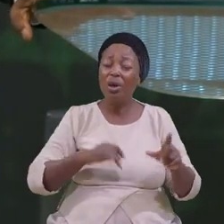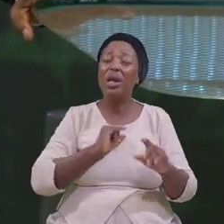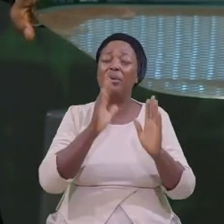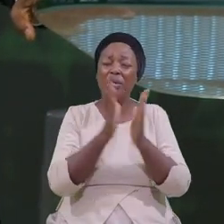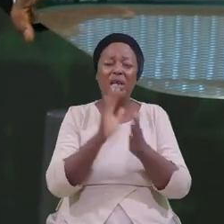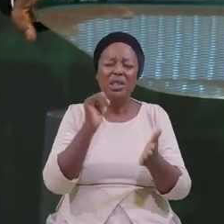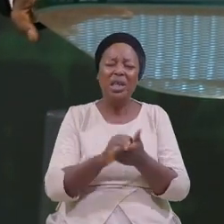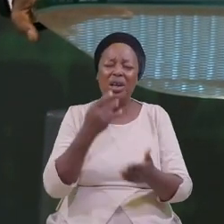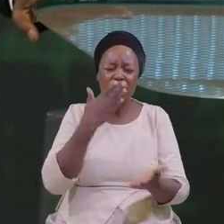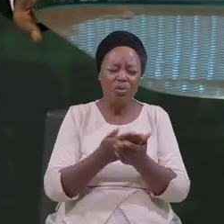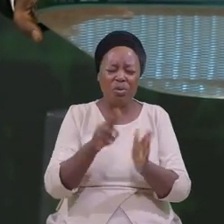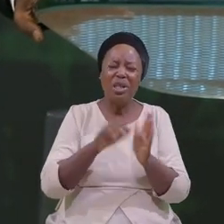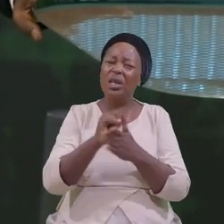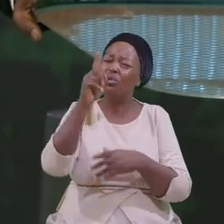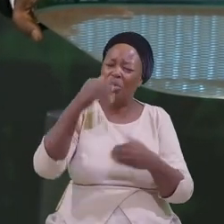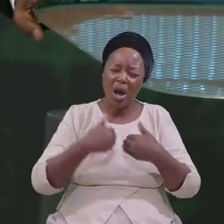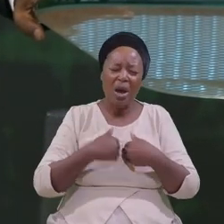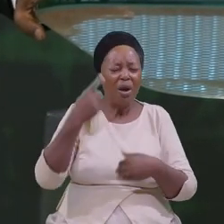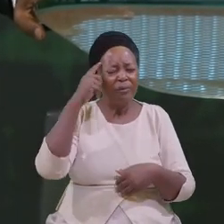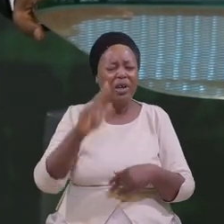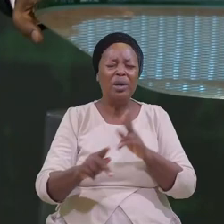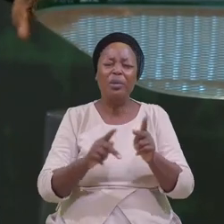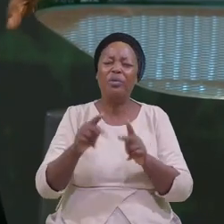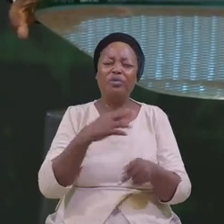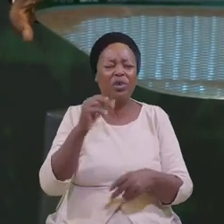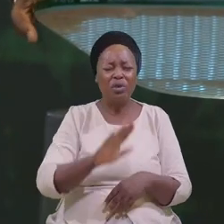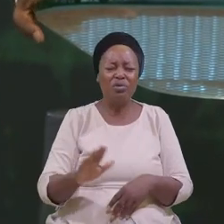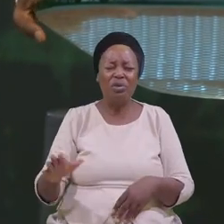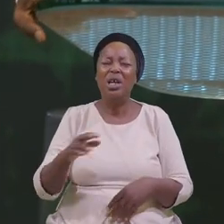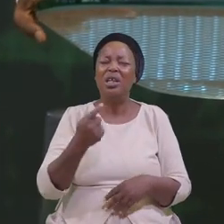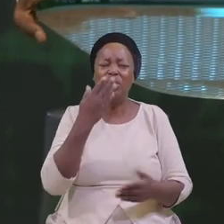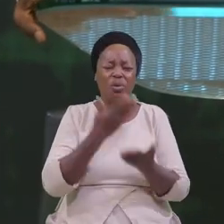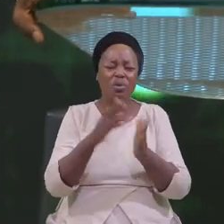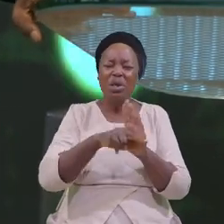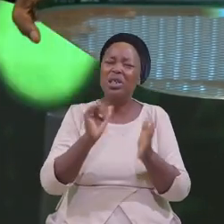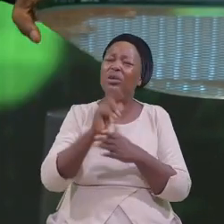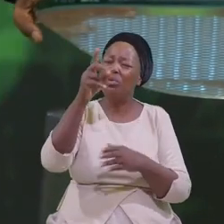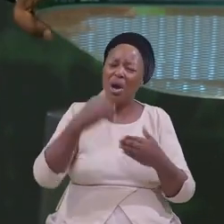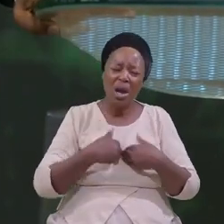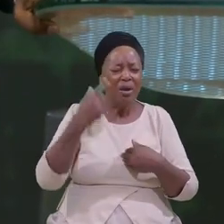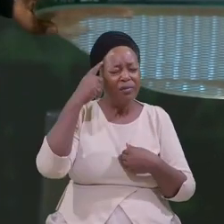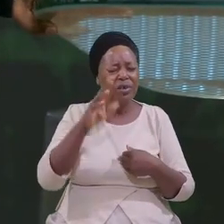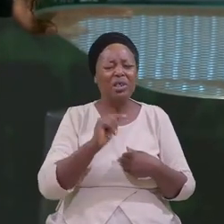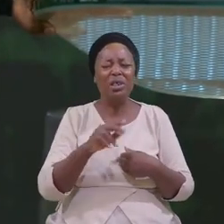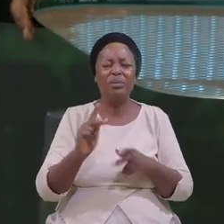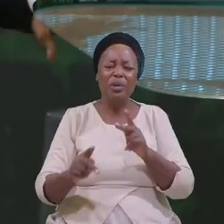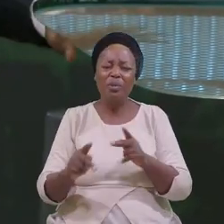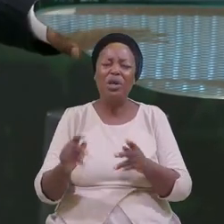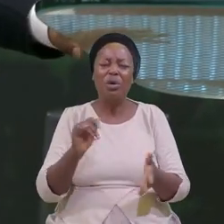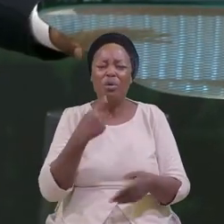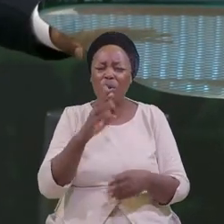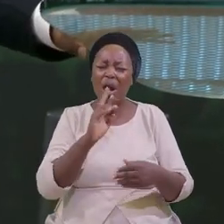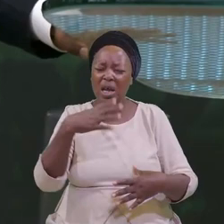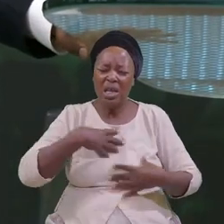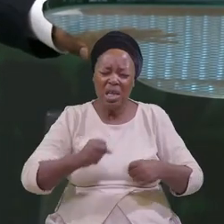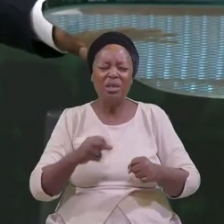the goodness you have for the people who are your children, the goodness you have for the people who are healed